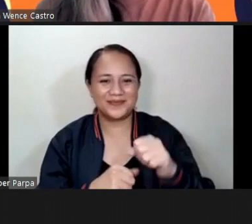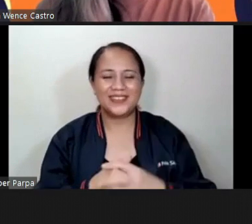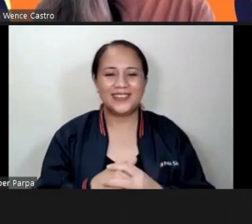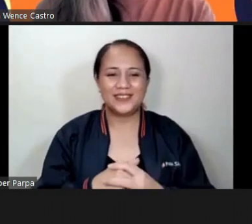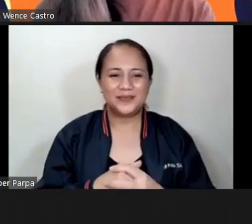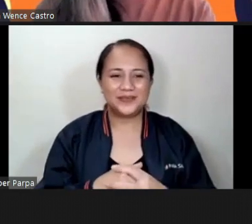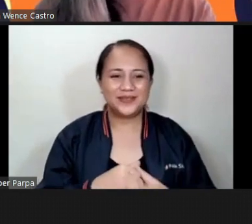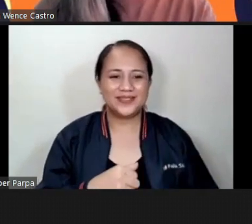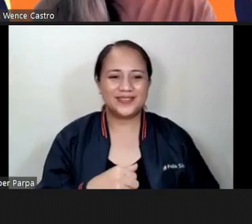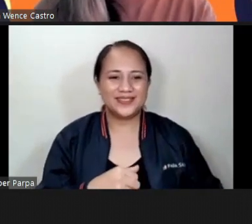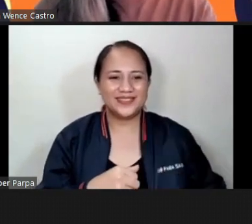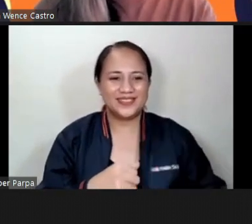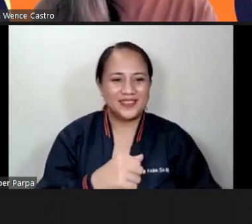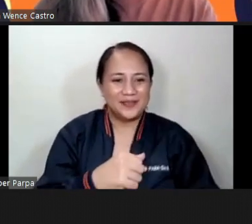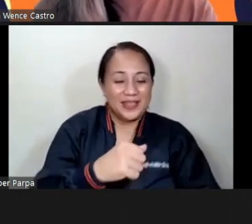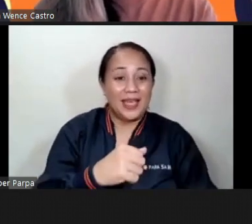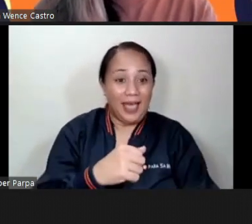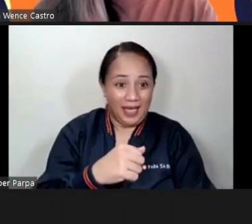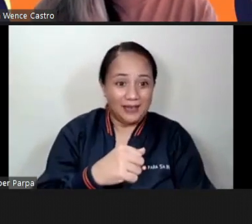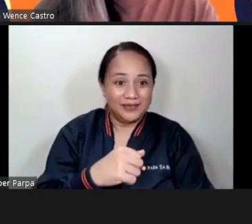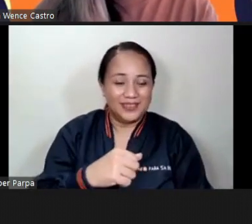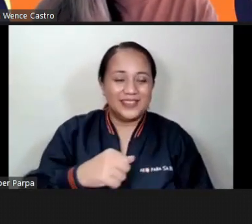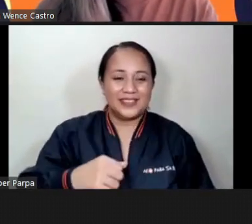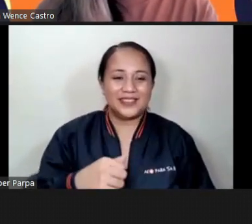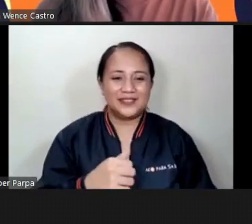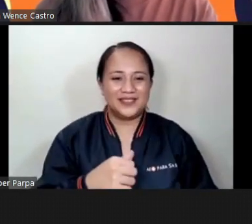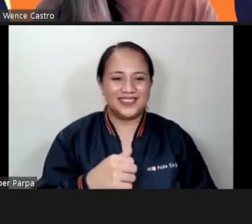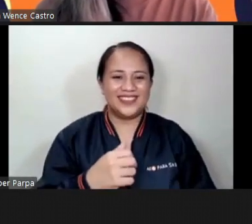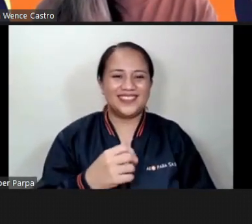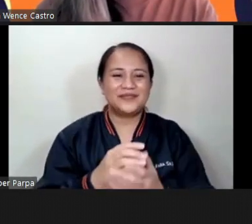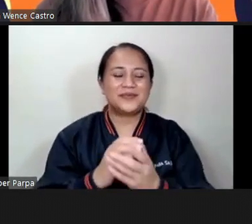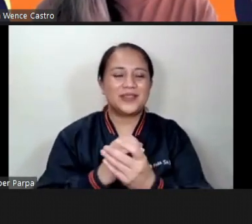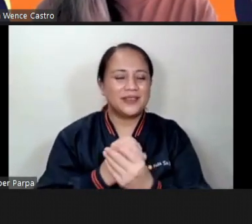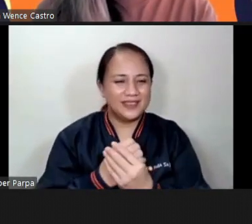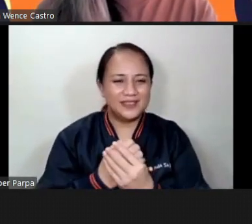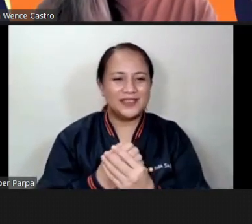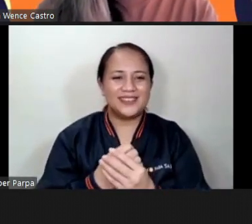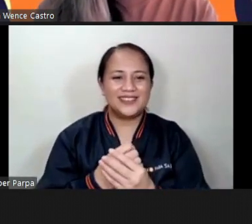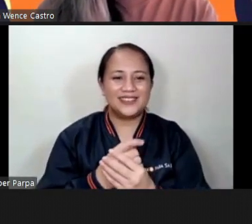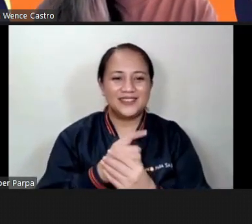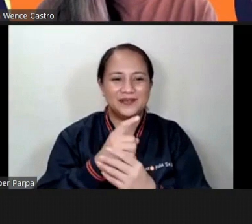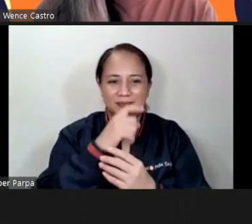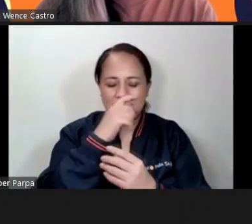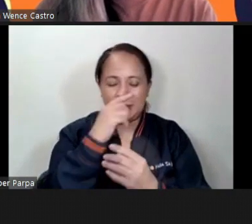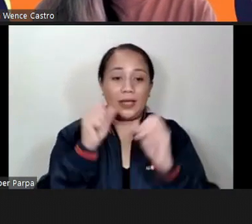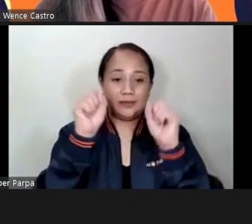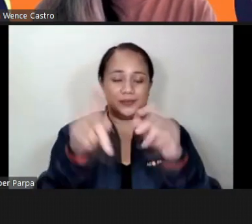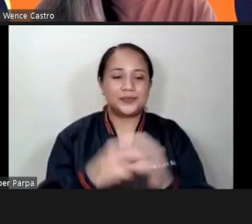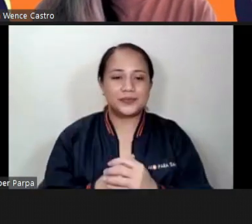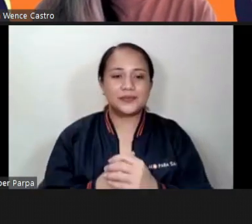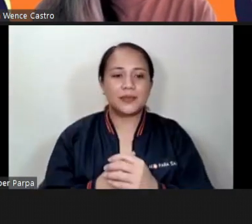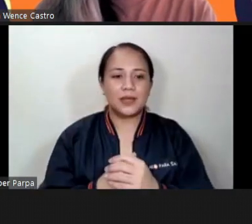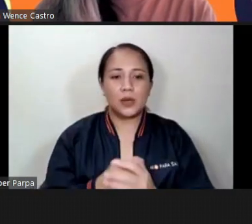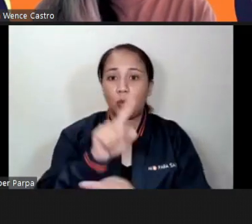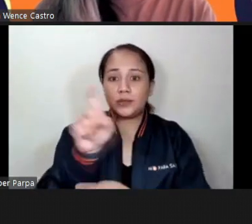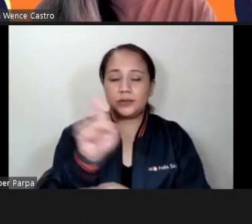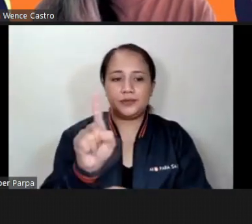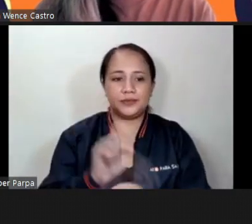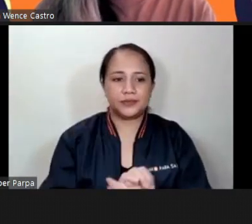po ba? Meron yan. Joke lang po. Meron yan, for sure. Ito, question